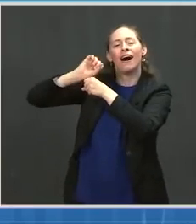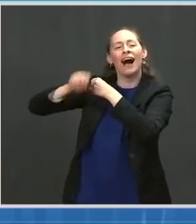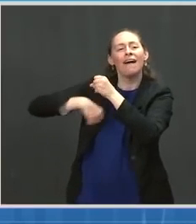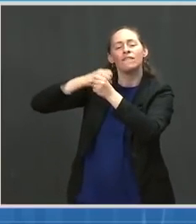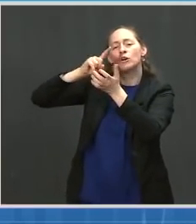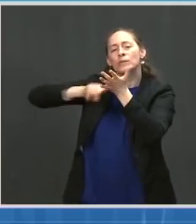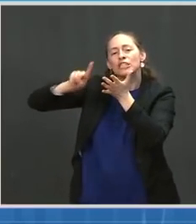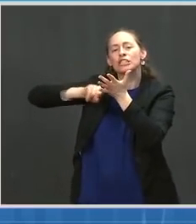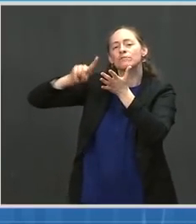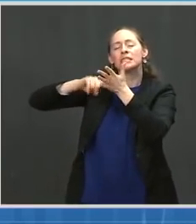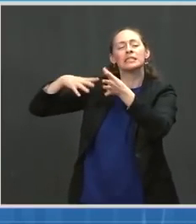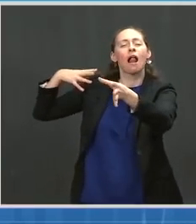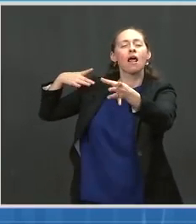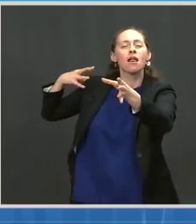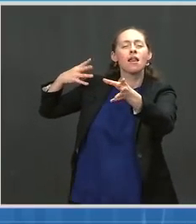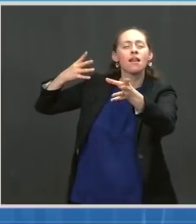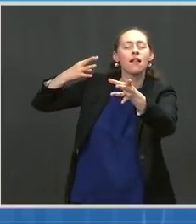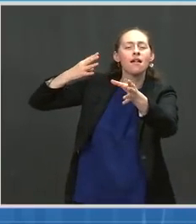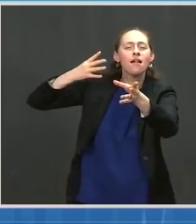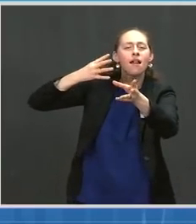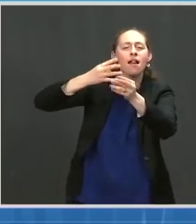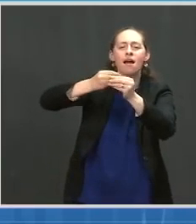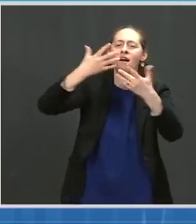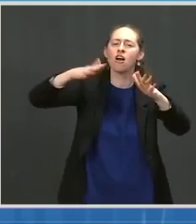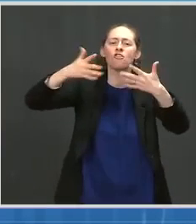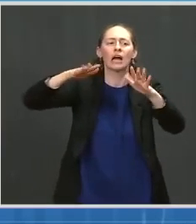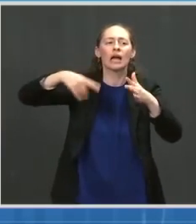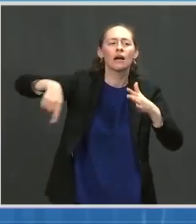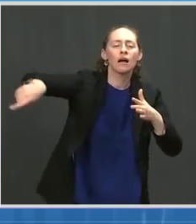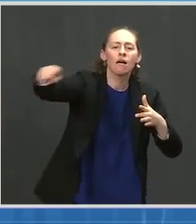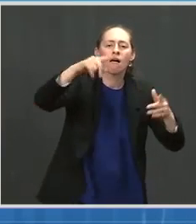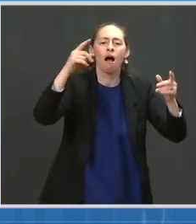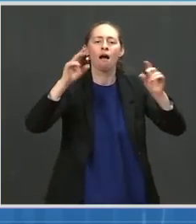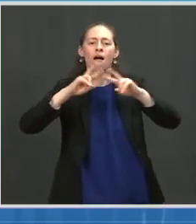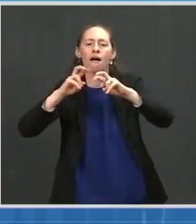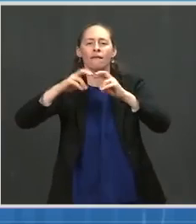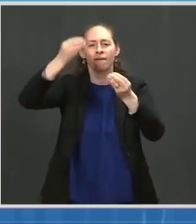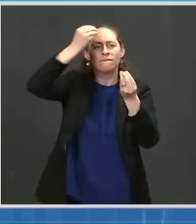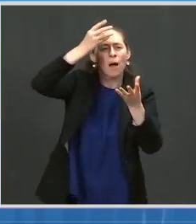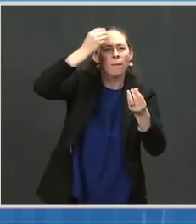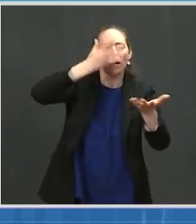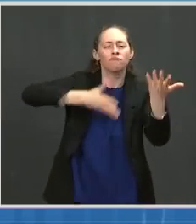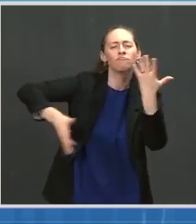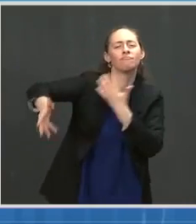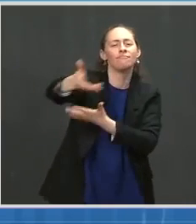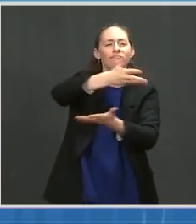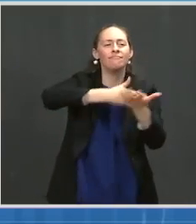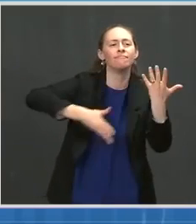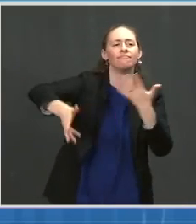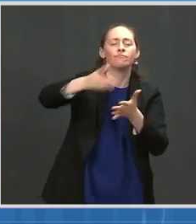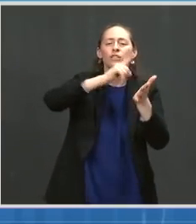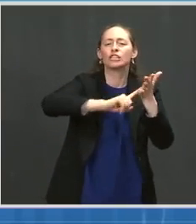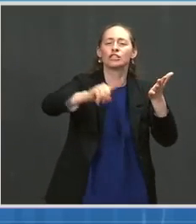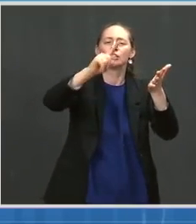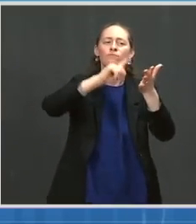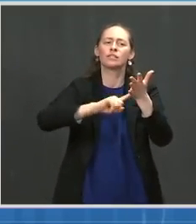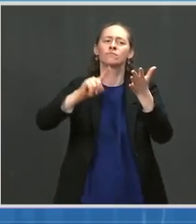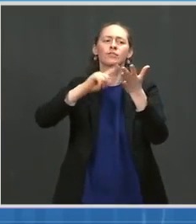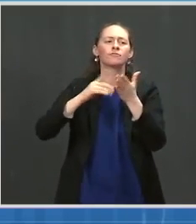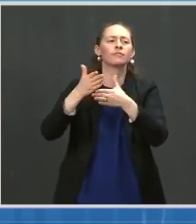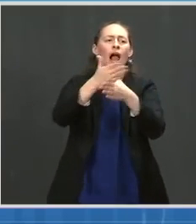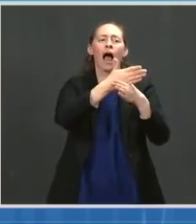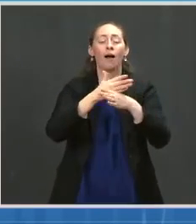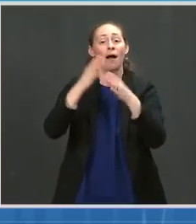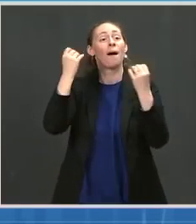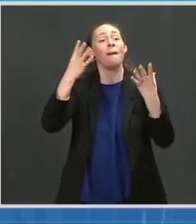involving basic clinical and preclinical science that had been underway out of the spotlight for